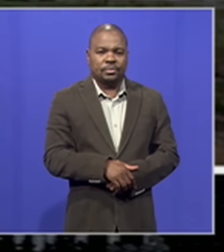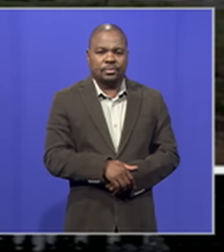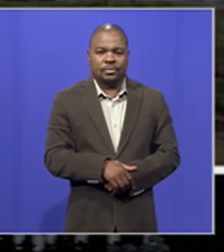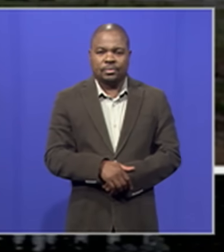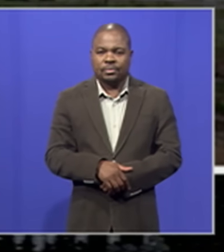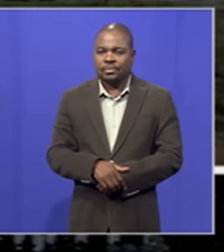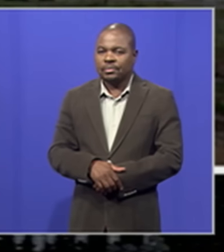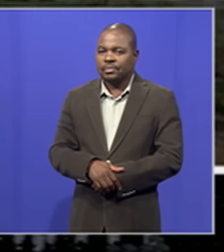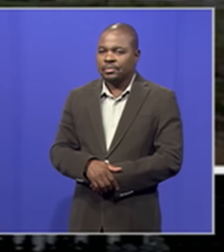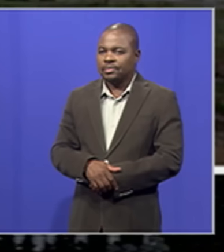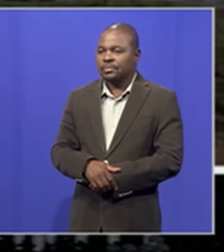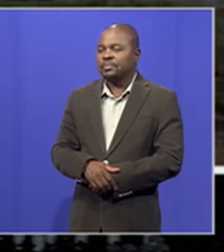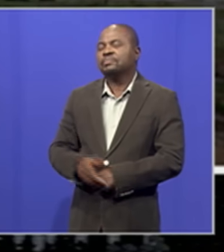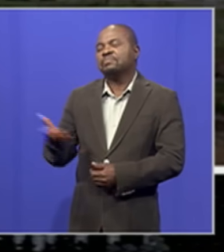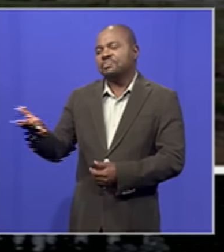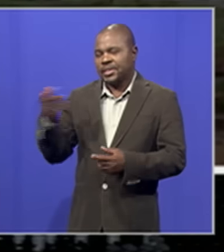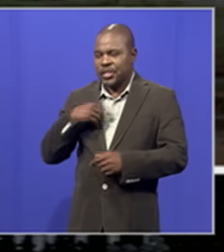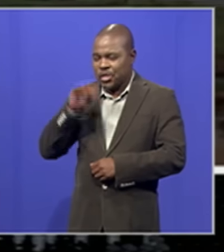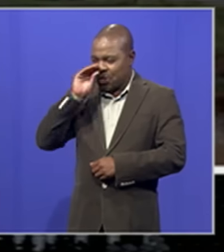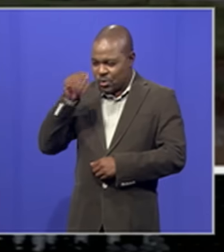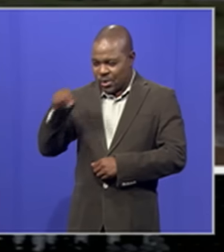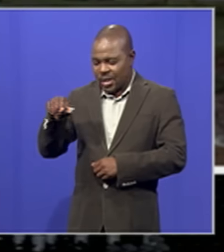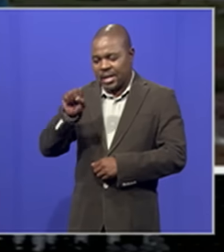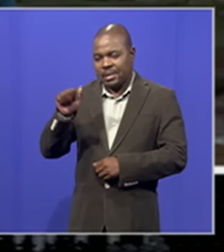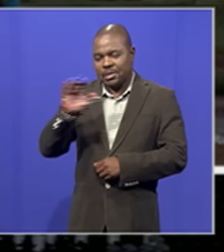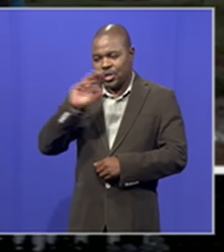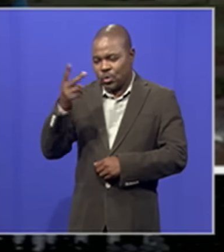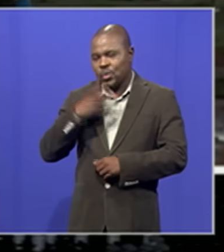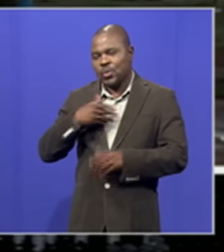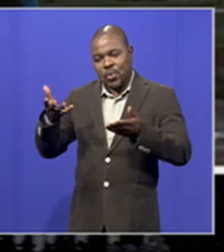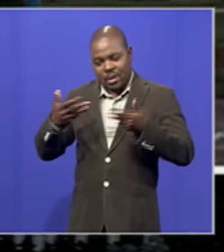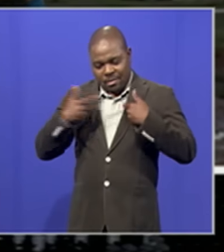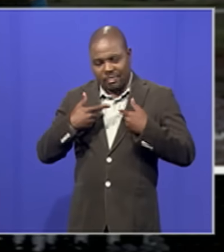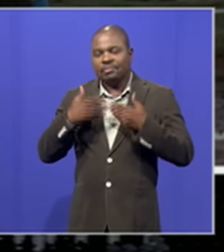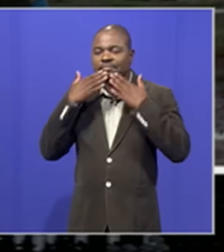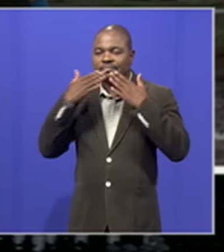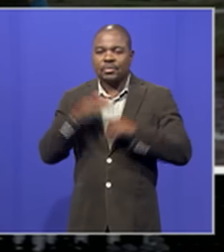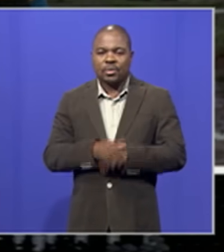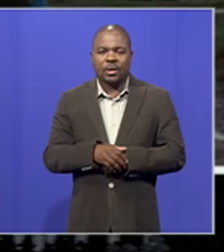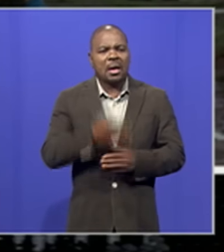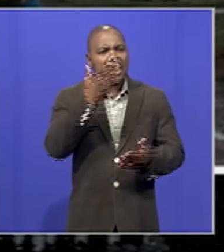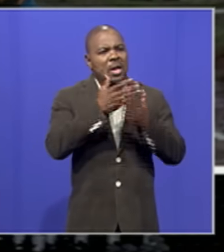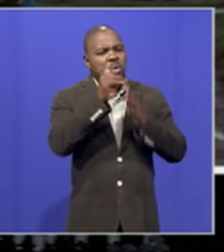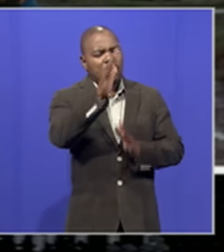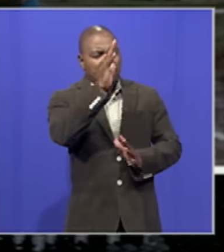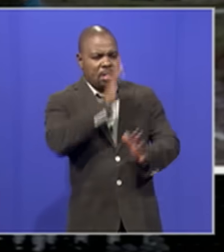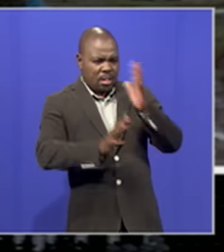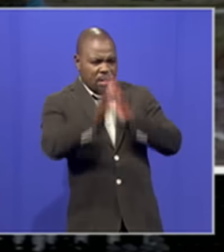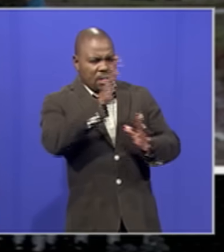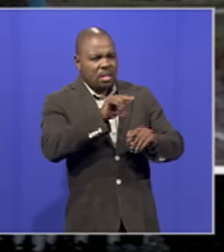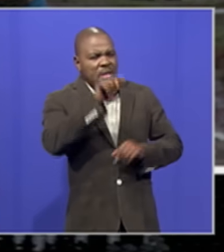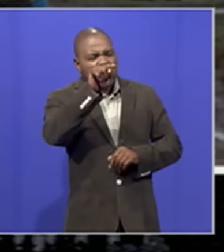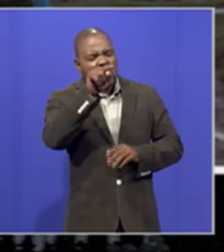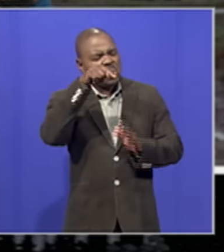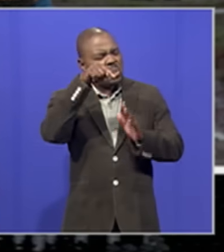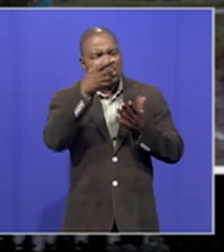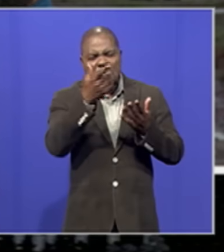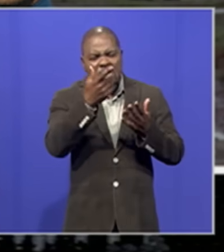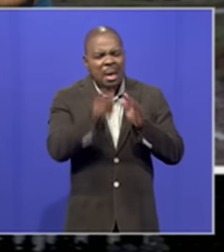Ke a leboga go nkamogela mo ditabeng tsa SABC 2. Re botse seemo gore ga bjale seemo se bjang re kwele